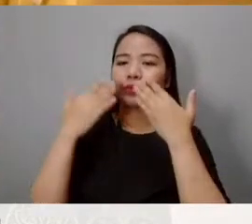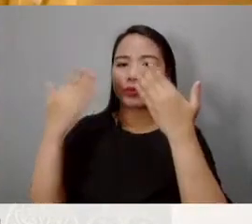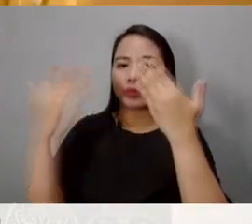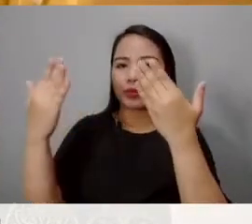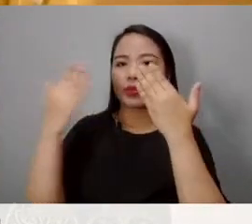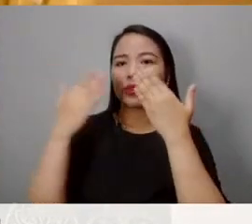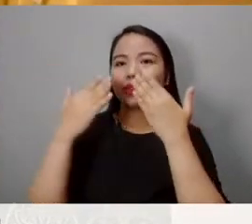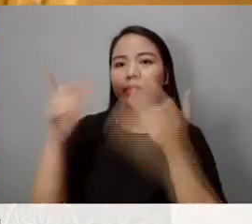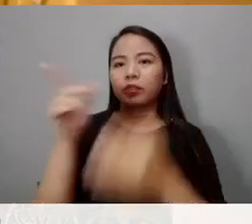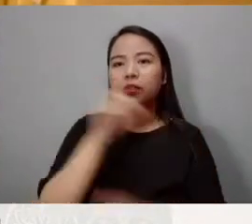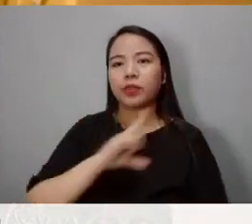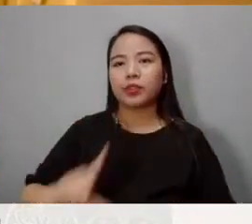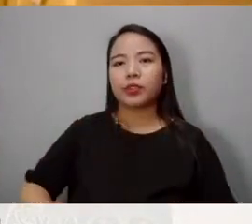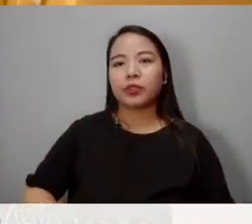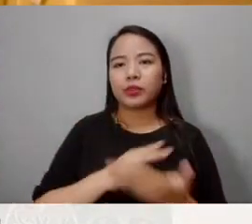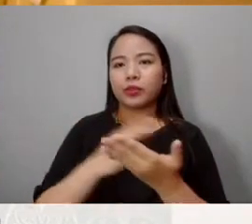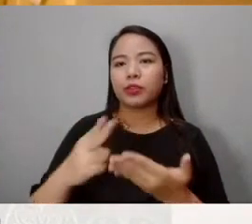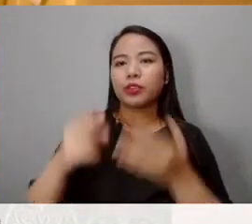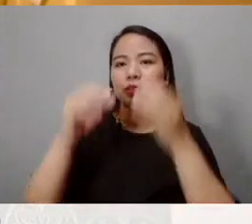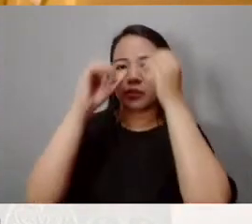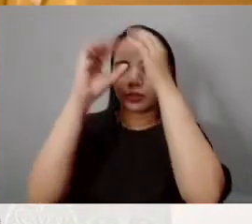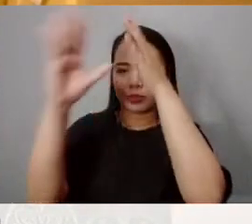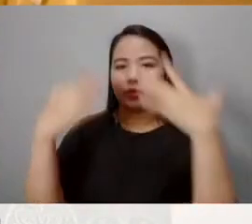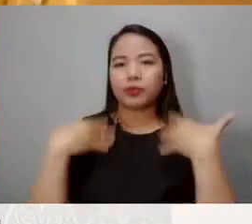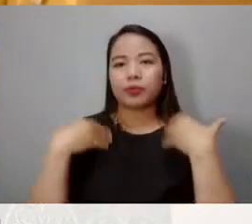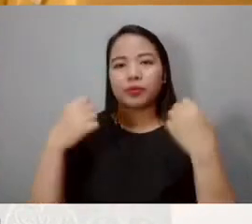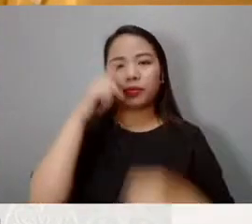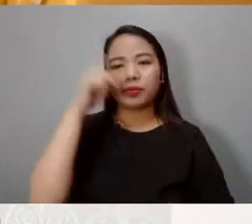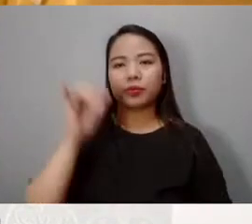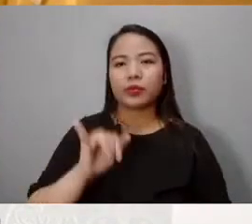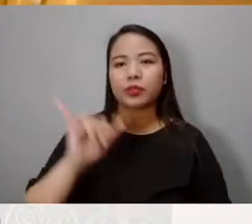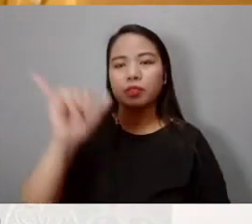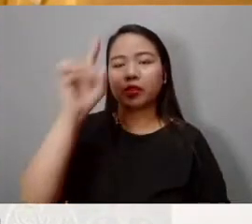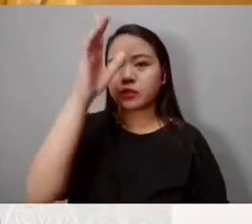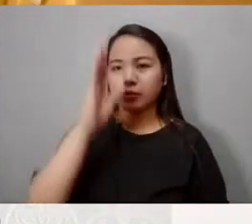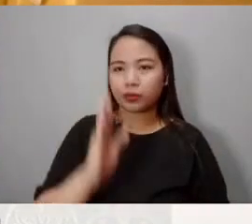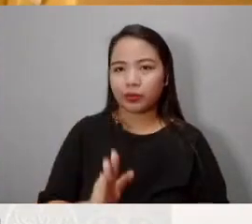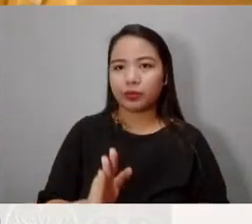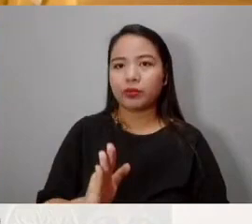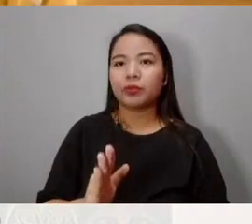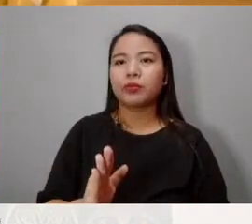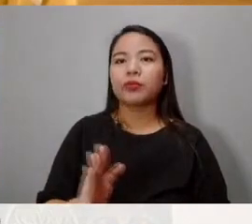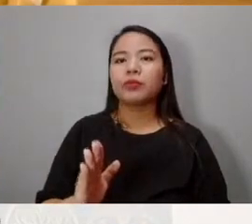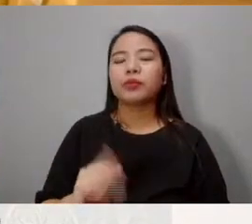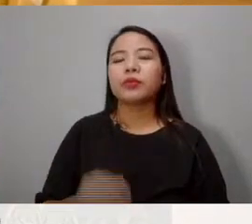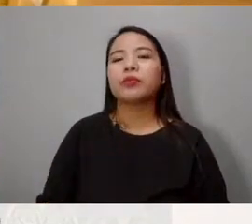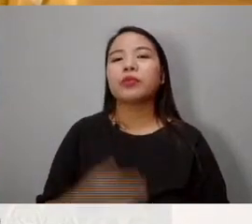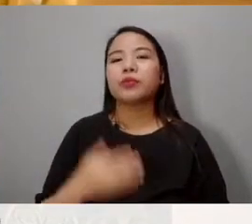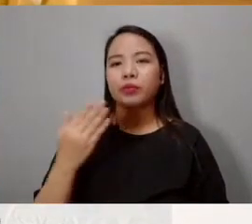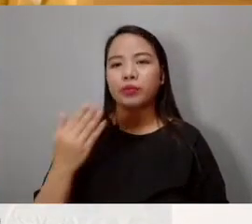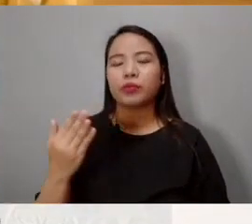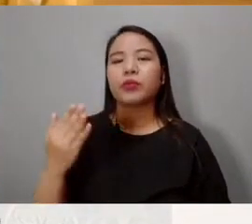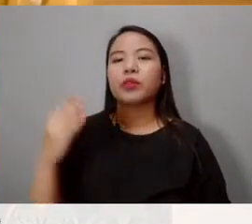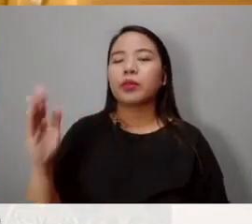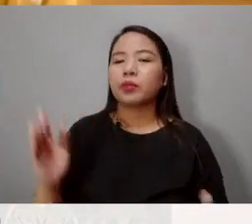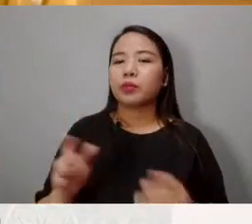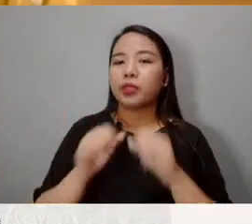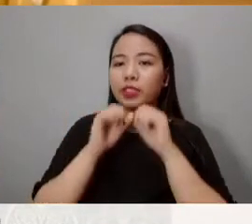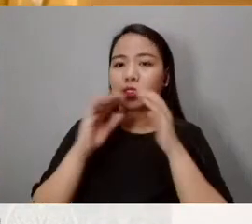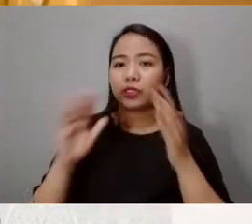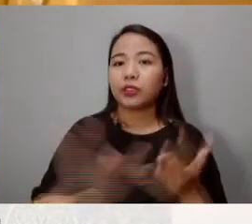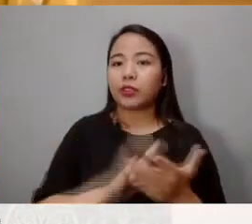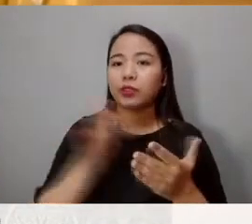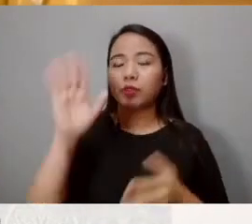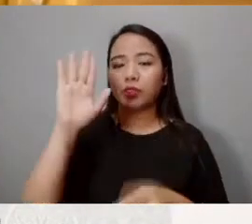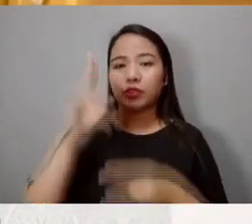Lord, Holy Father, Almighty and Eternal God, and to praise, bless, and glorify your name on the solemnity